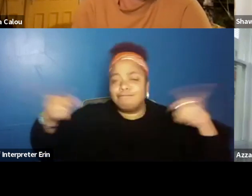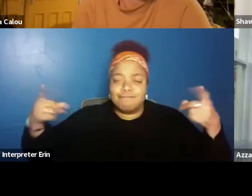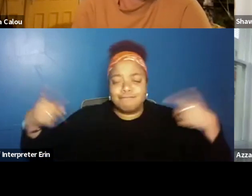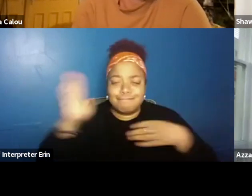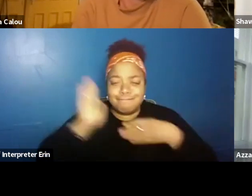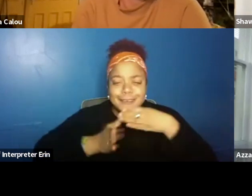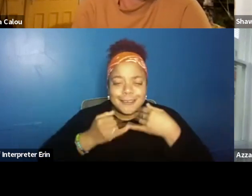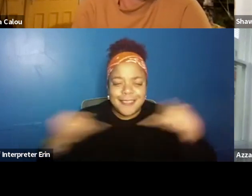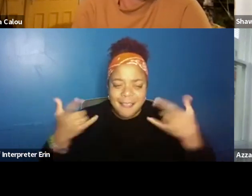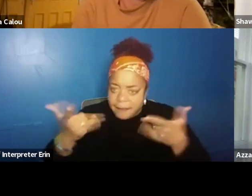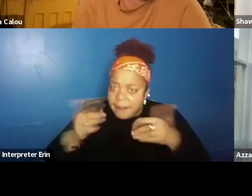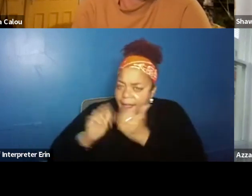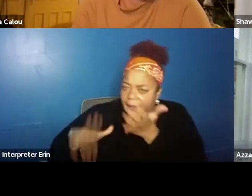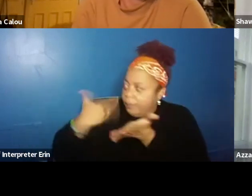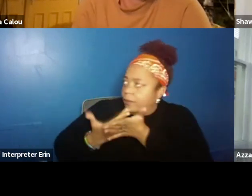This is Shauna.